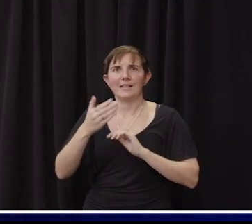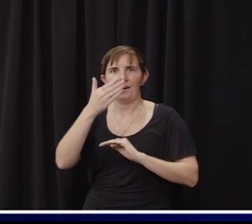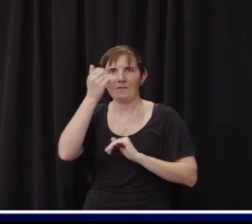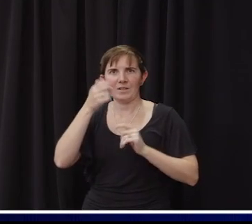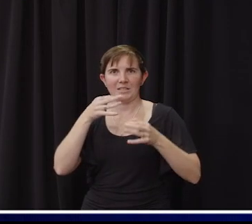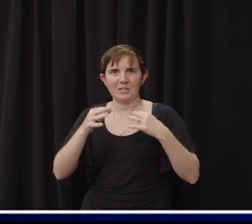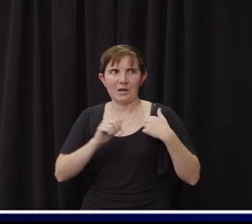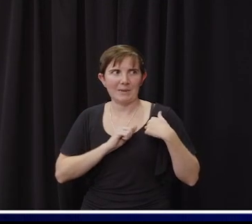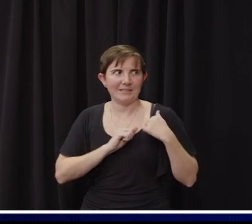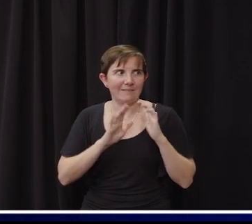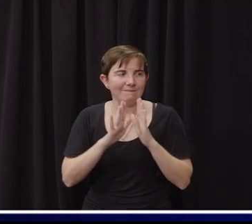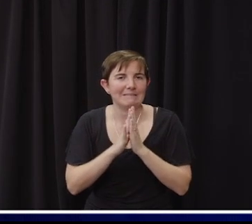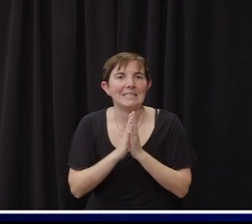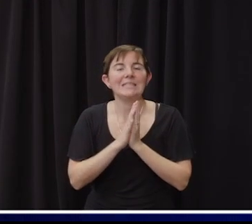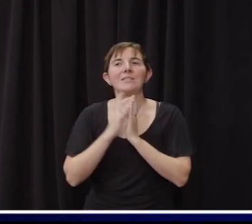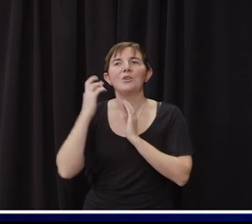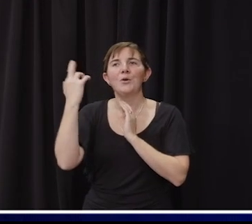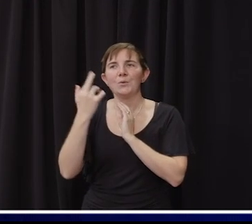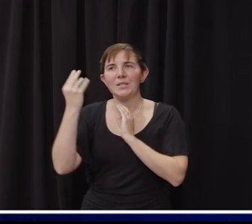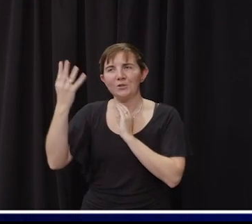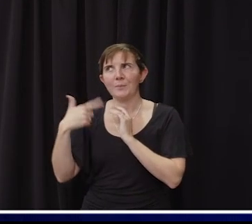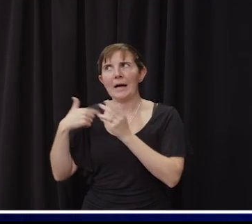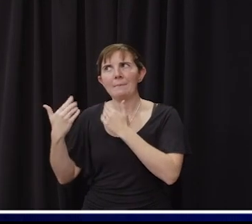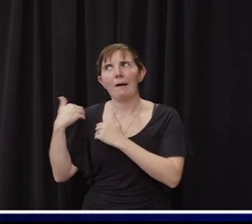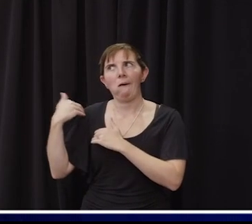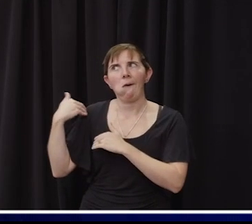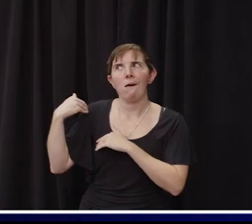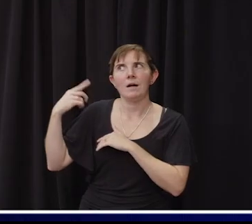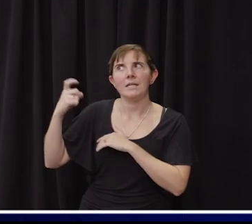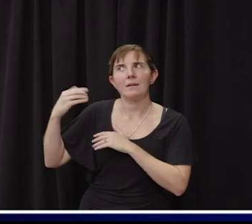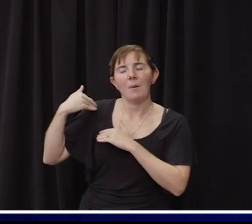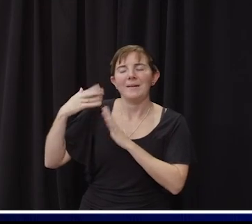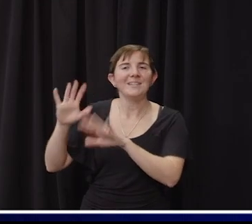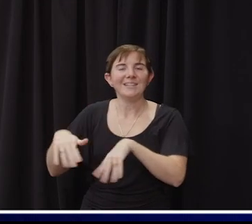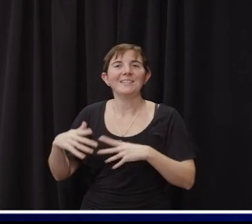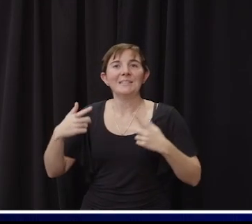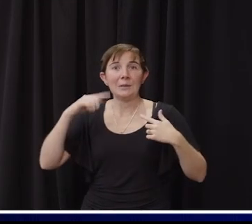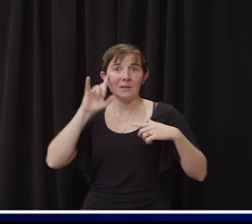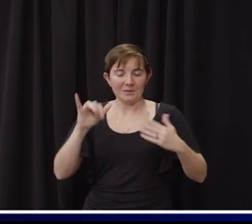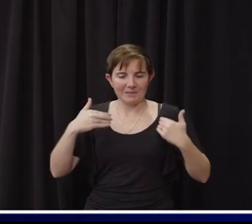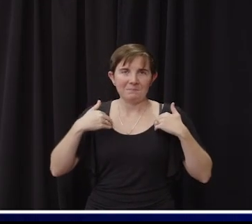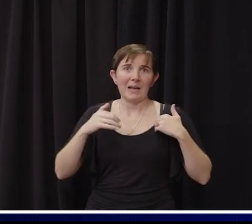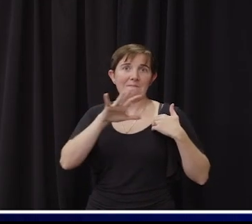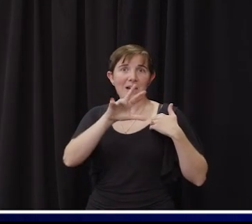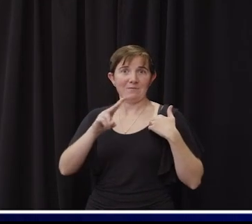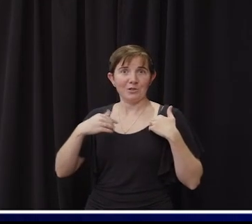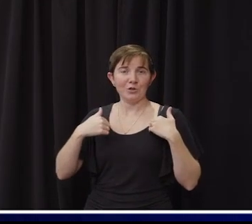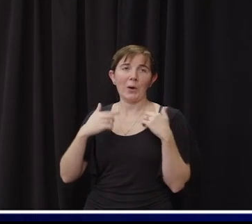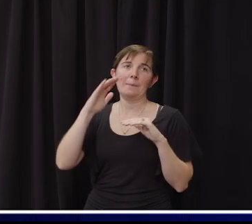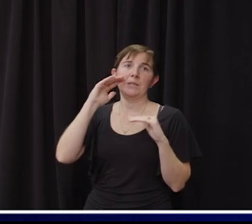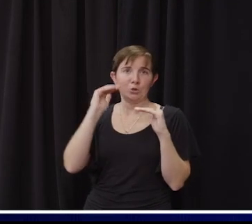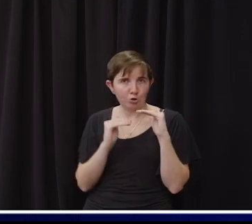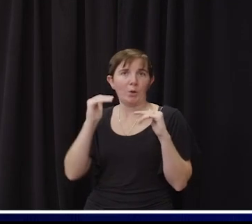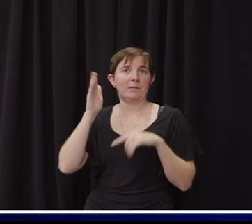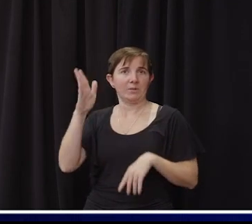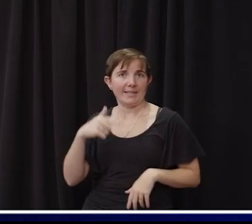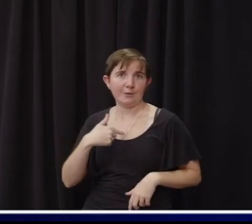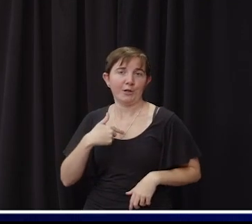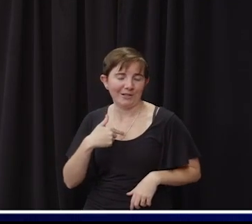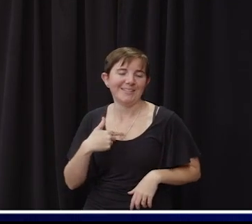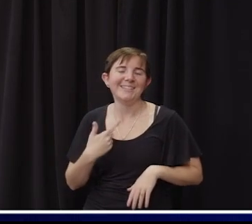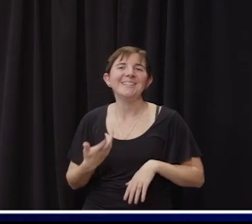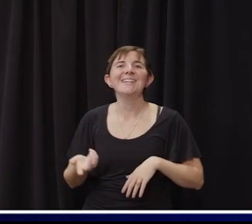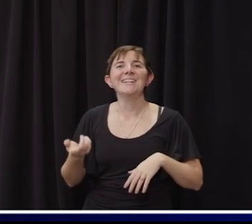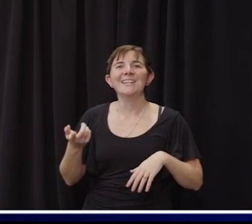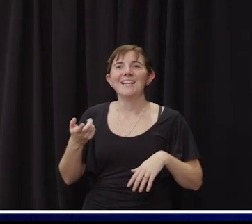forgot to describe myself. Rachel told me I might forget. So I'm only 5'2", I'm the shortest of the presenters.